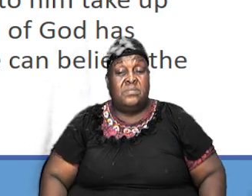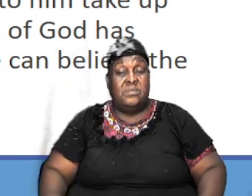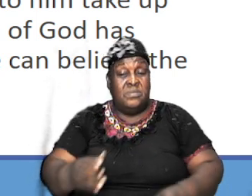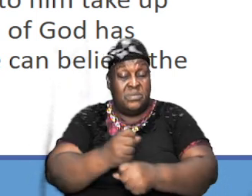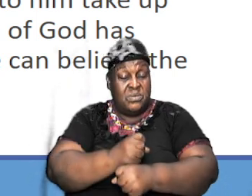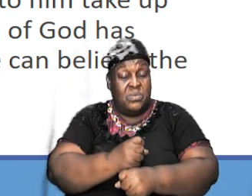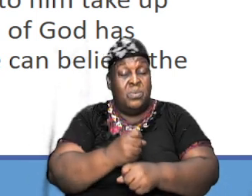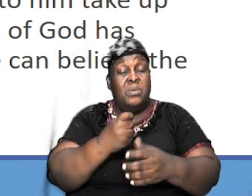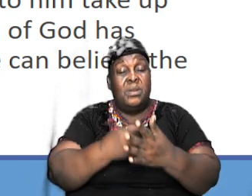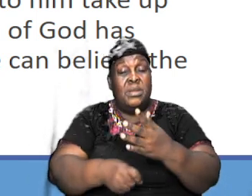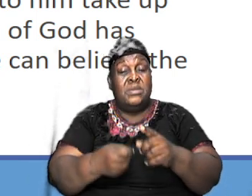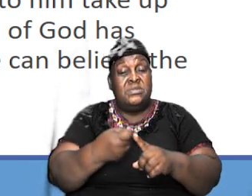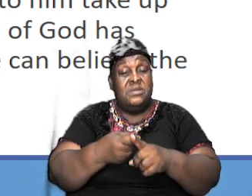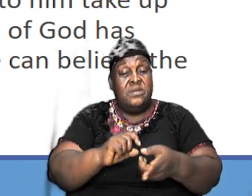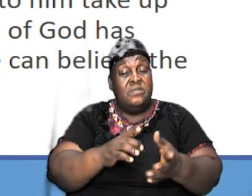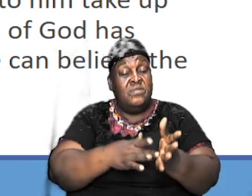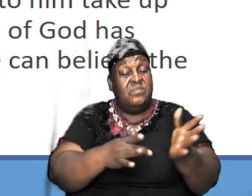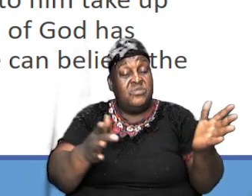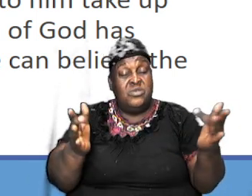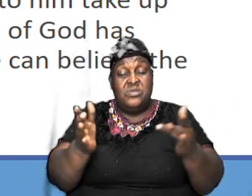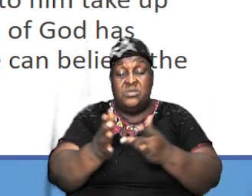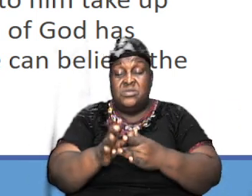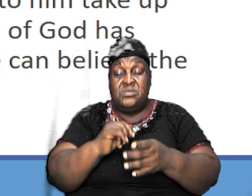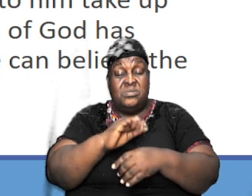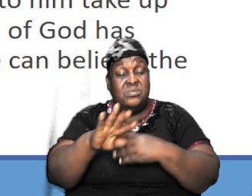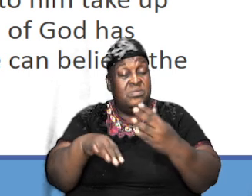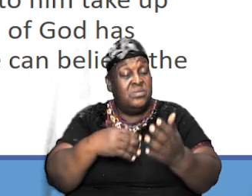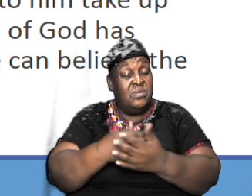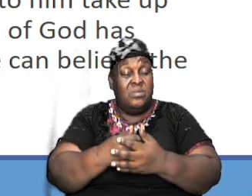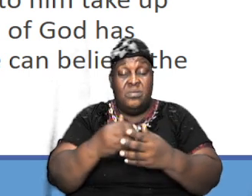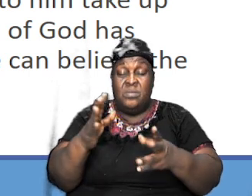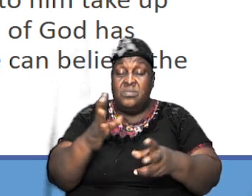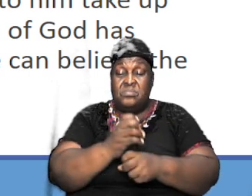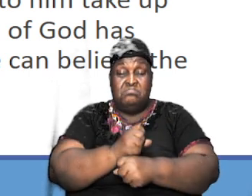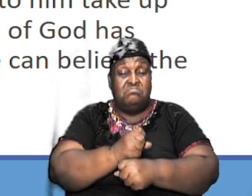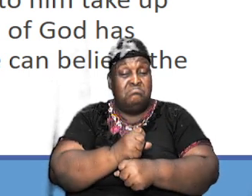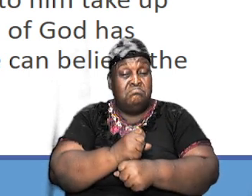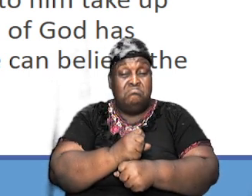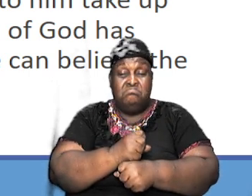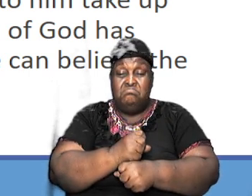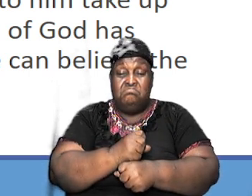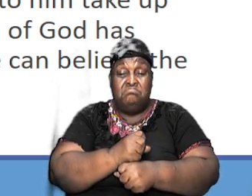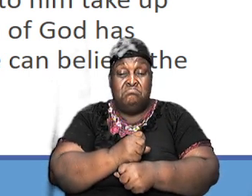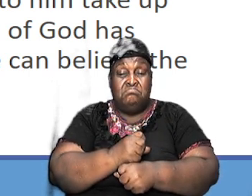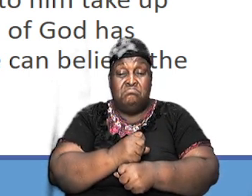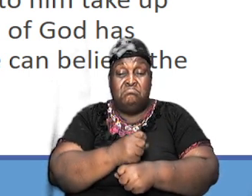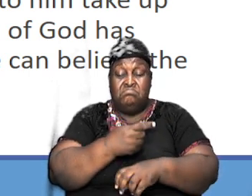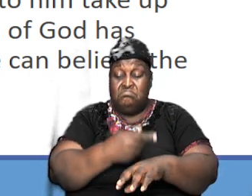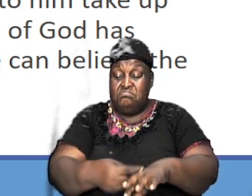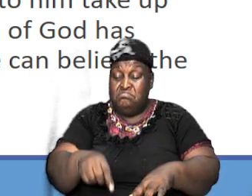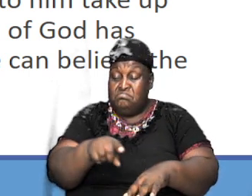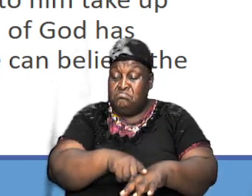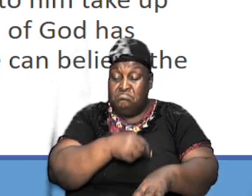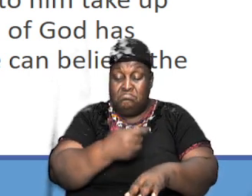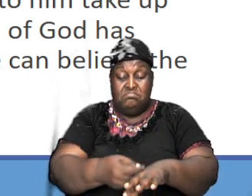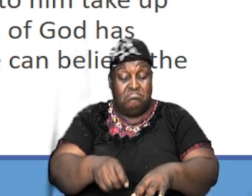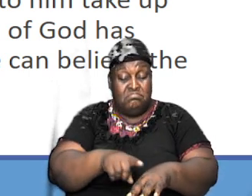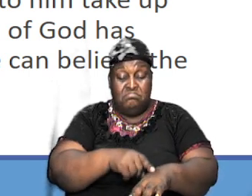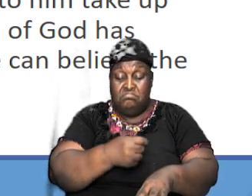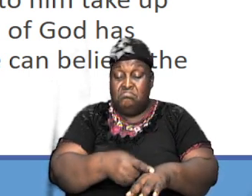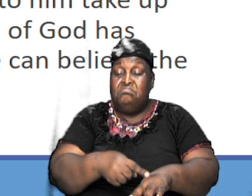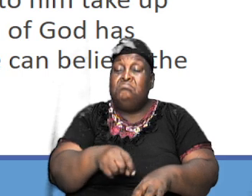less from Jesus. All it took, which was a lot, was the stripes, the 40 stripes